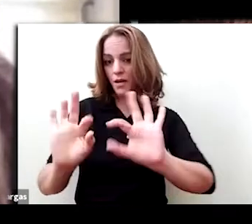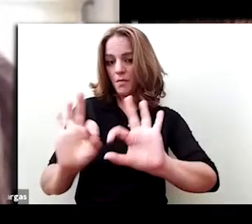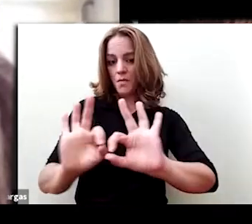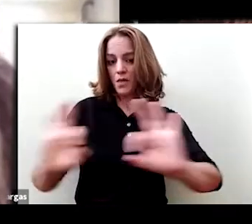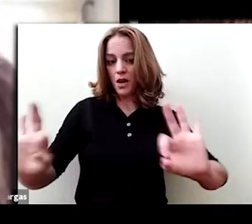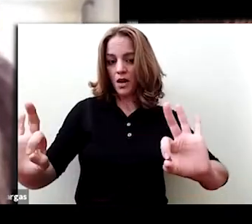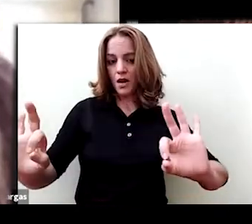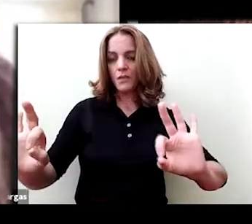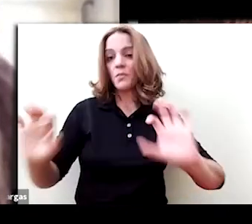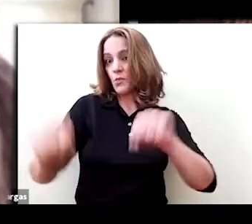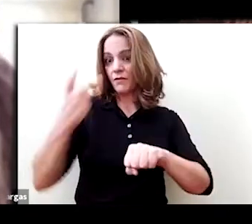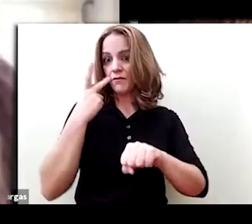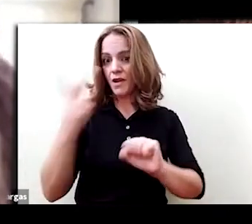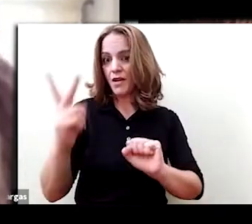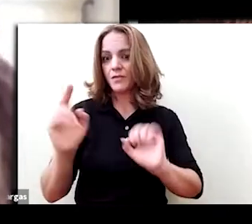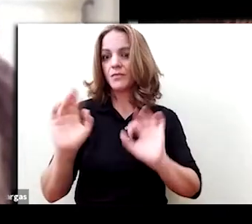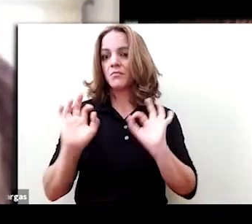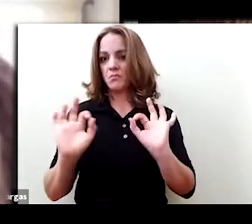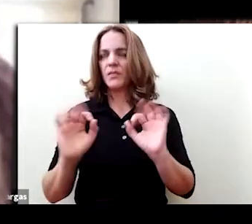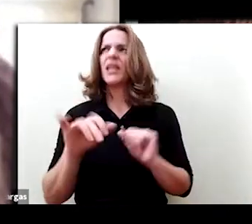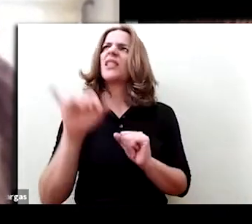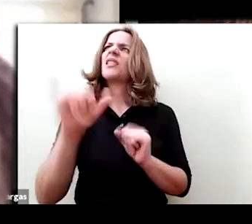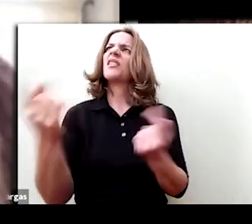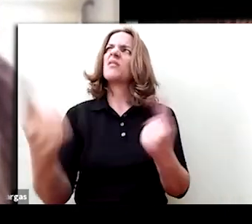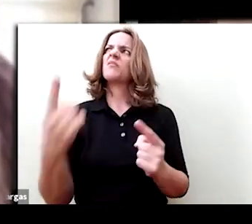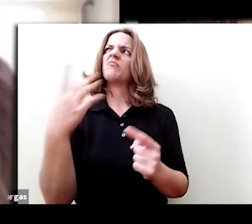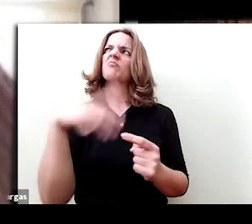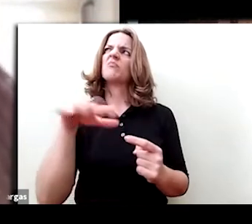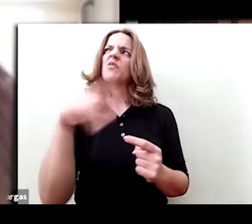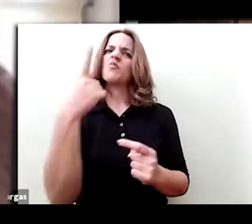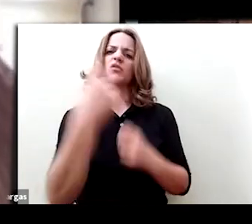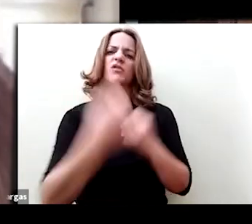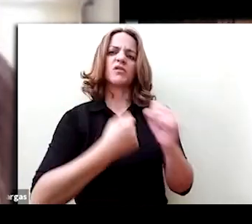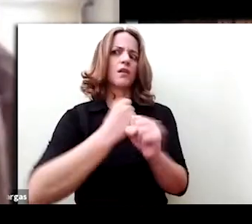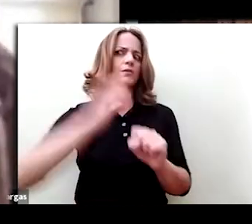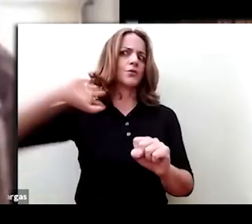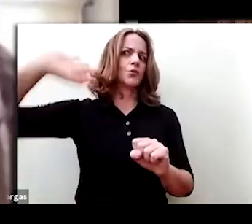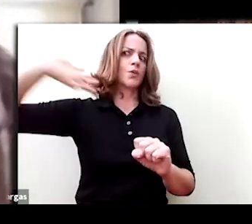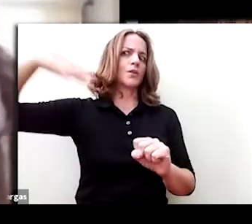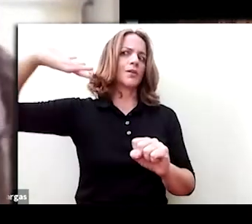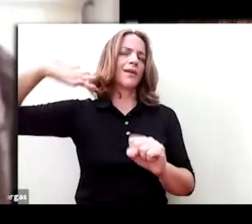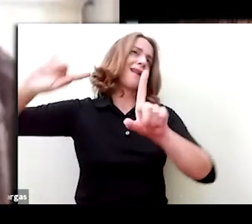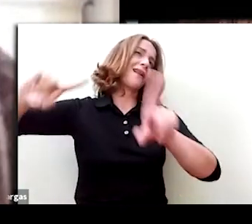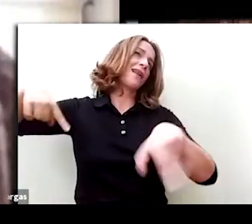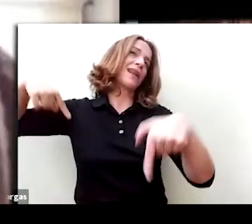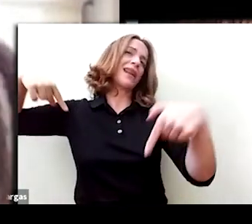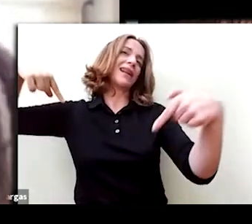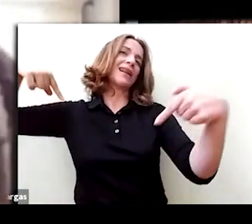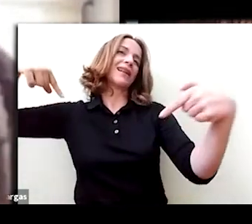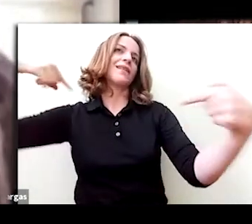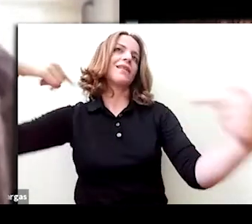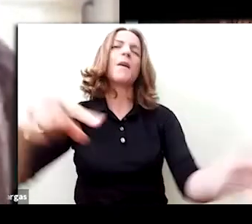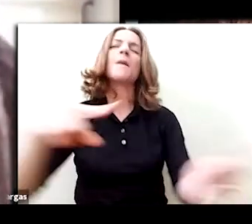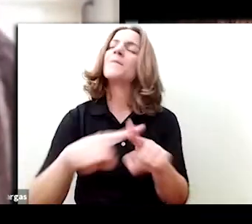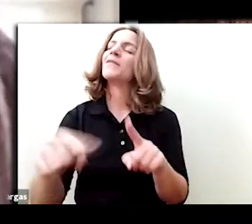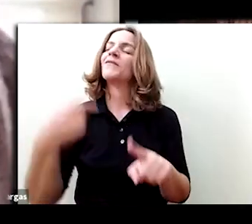about a year's worth of archival work, but then they put that on there. So that is really exciting. So now more people can see it and see